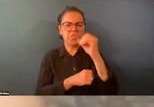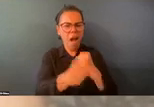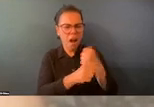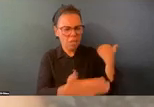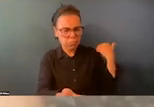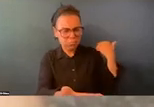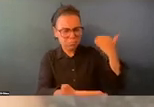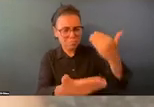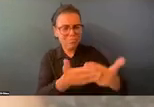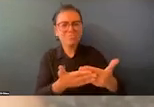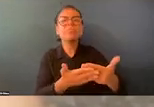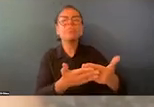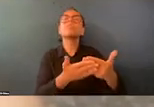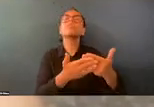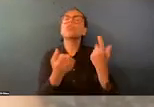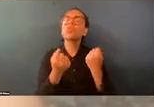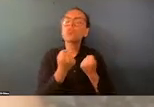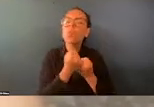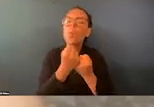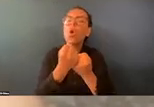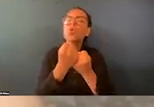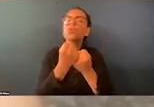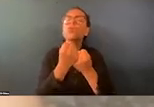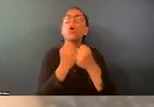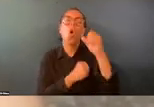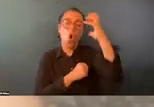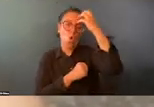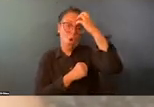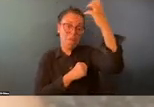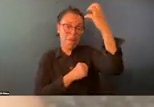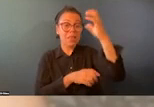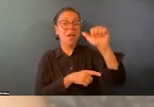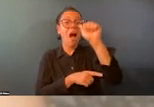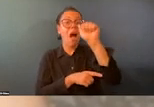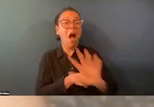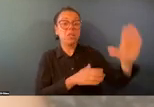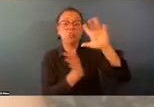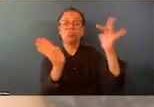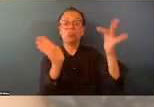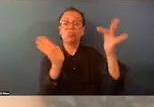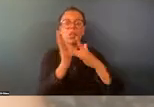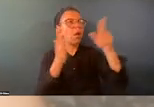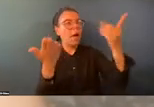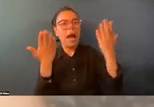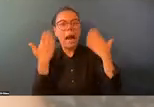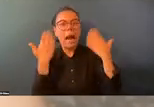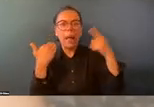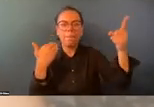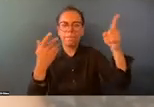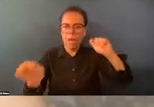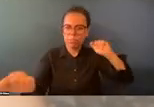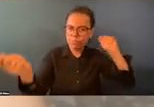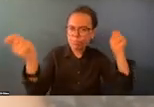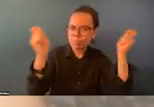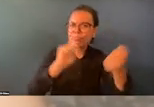CAREC supports the governments of Central Asia to assist in addressing